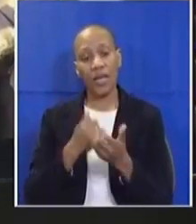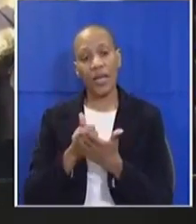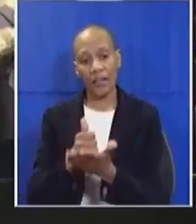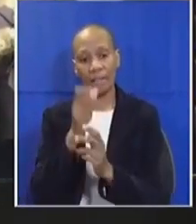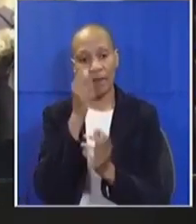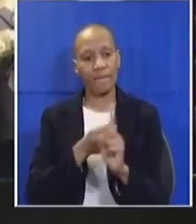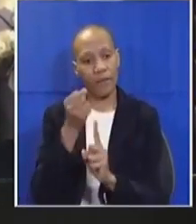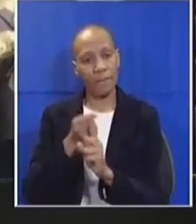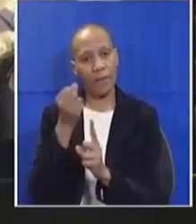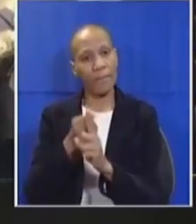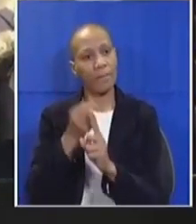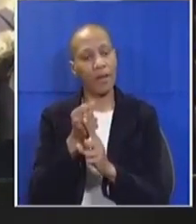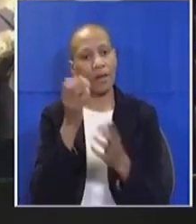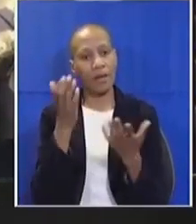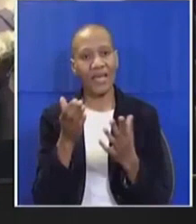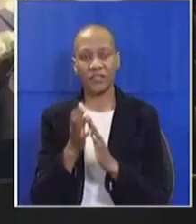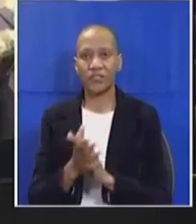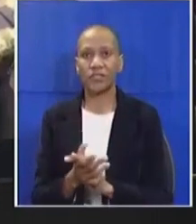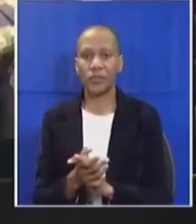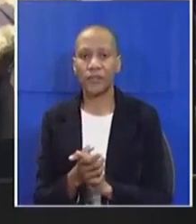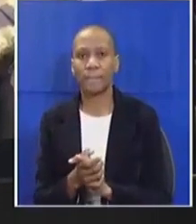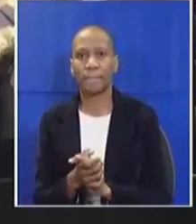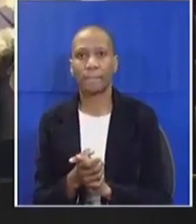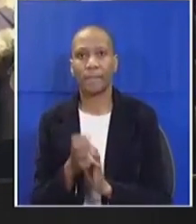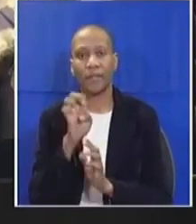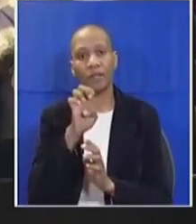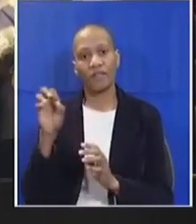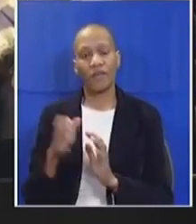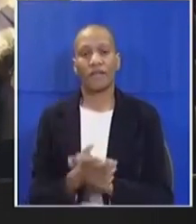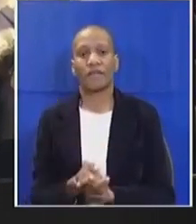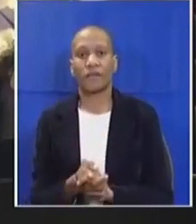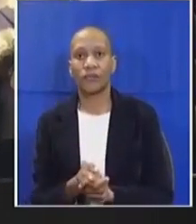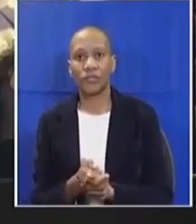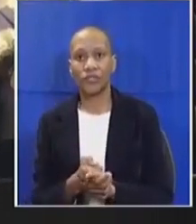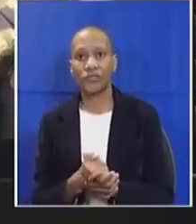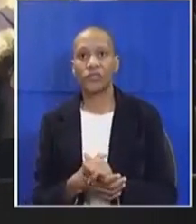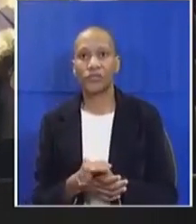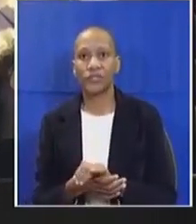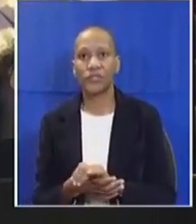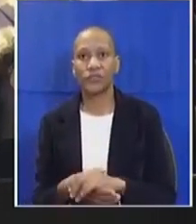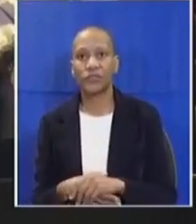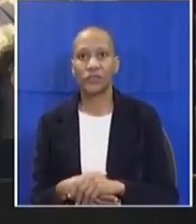must fall activities. Honorable members, I've been informed that Honorable